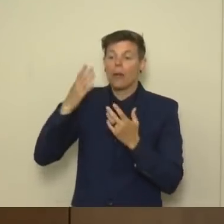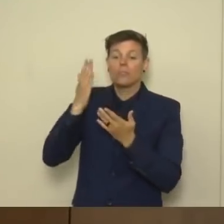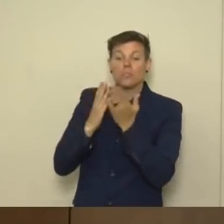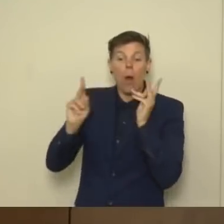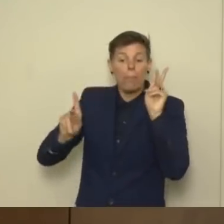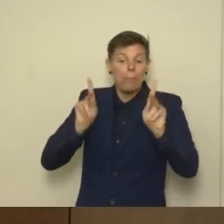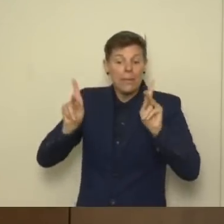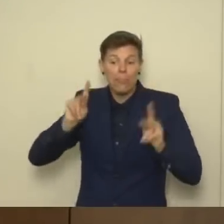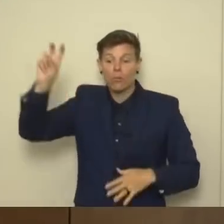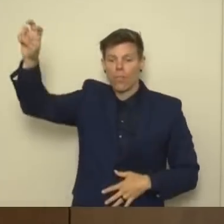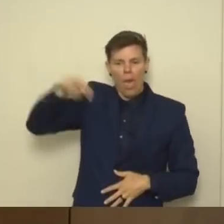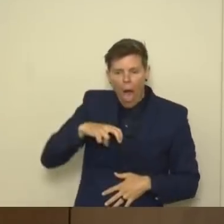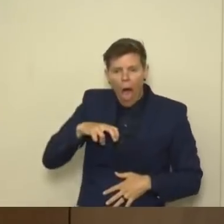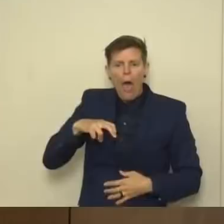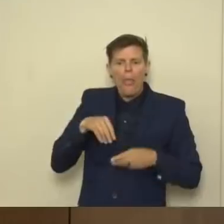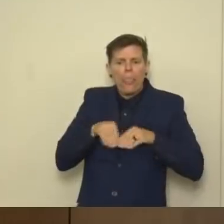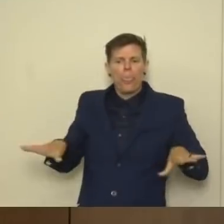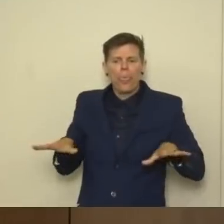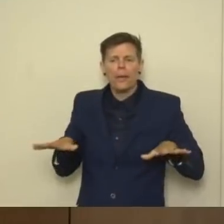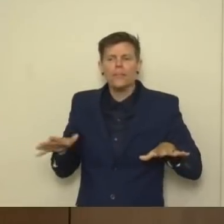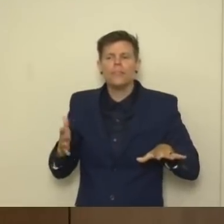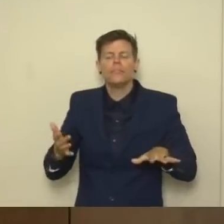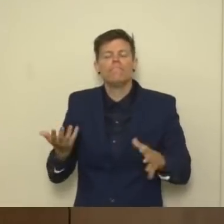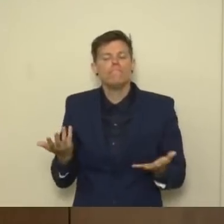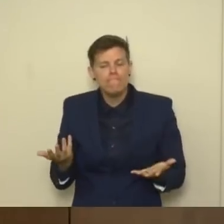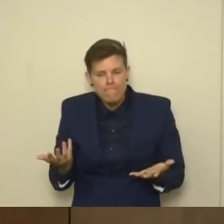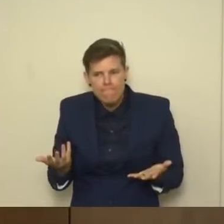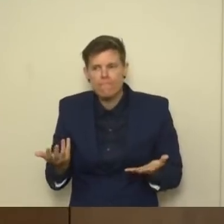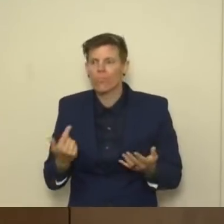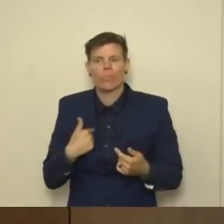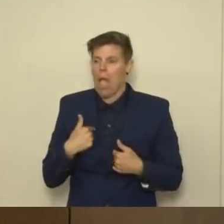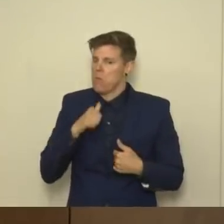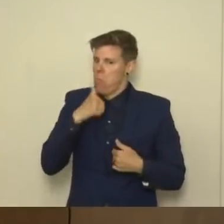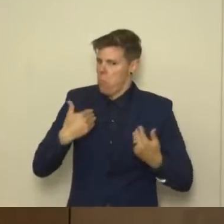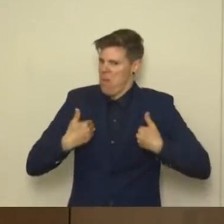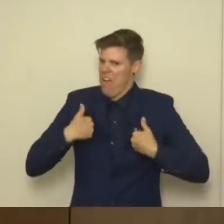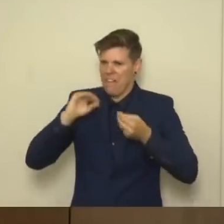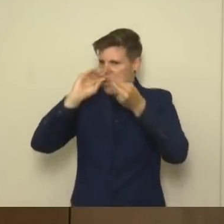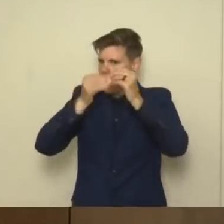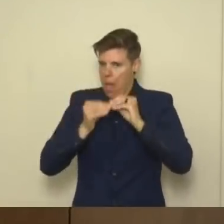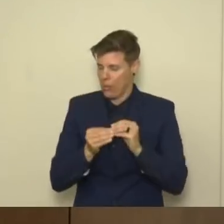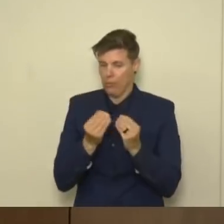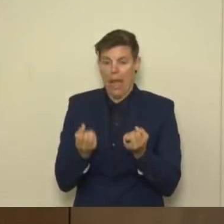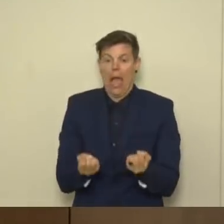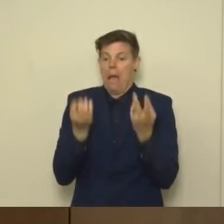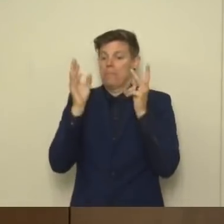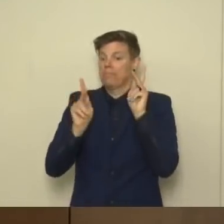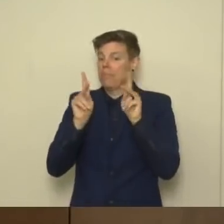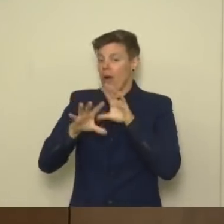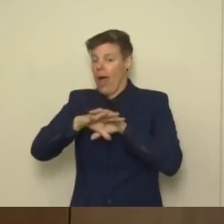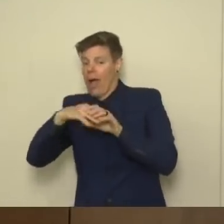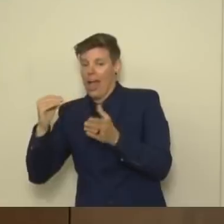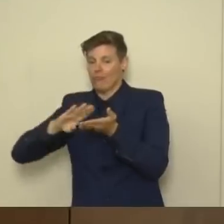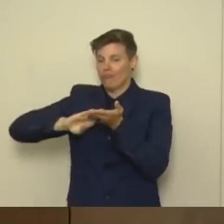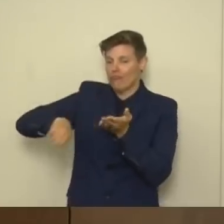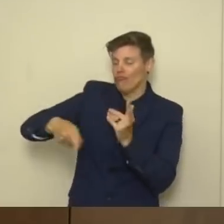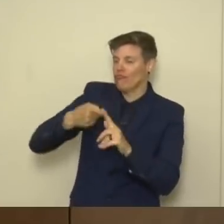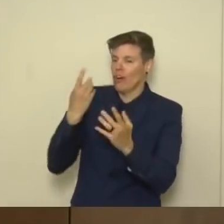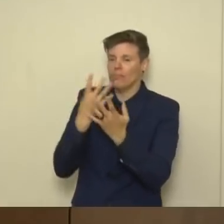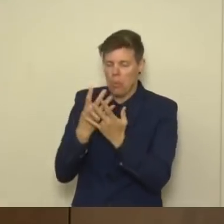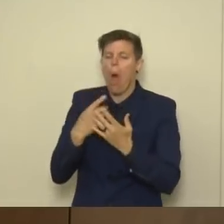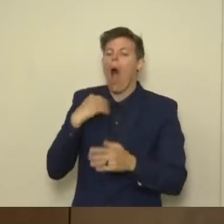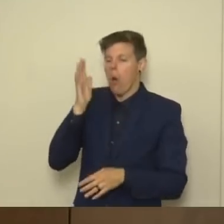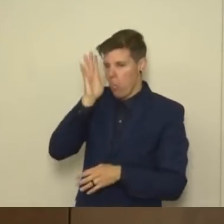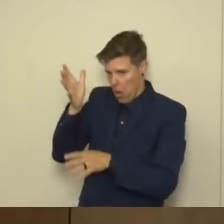same way. I'll make sure that Tripp has that, Hannah, for you so you can report it directly. But yes, my understanding is that our